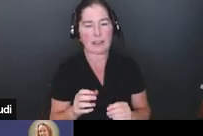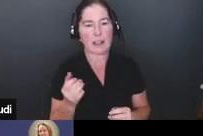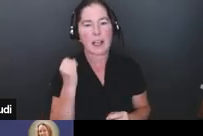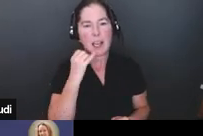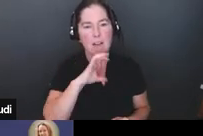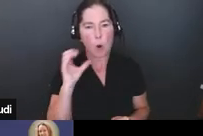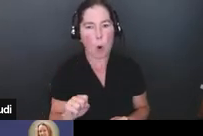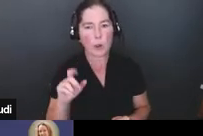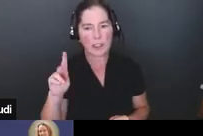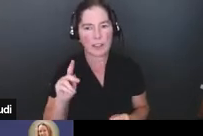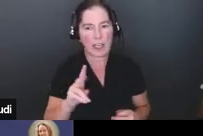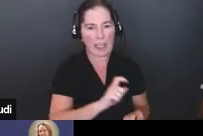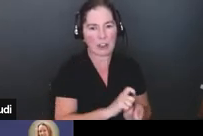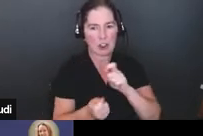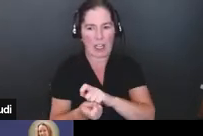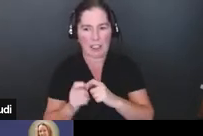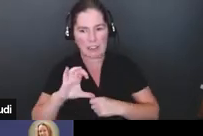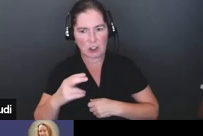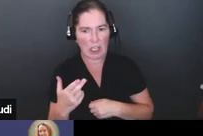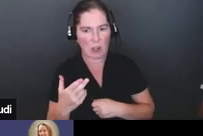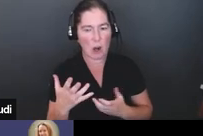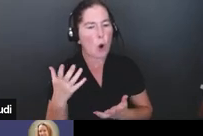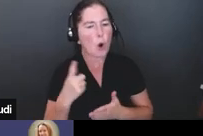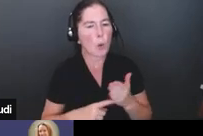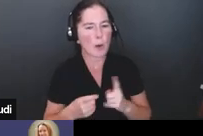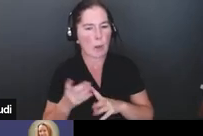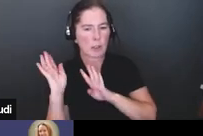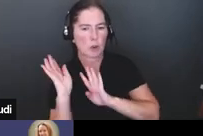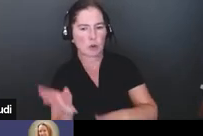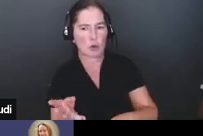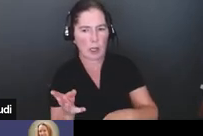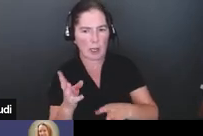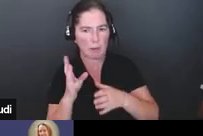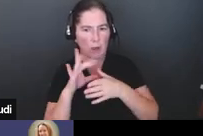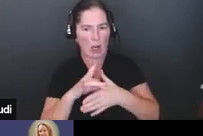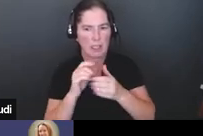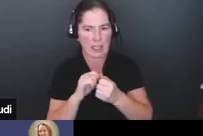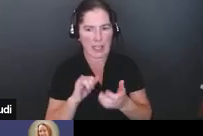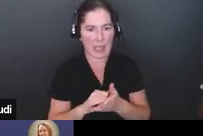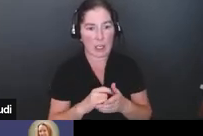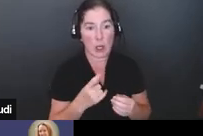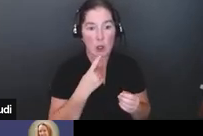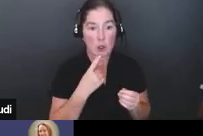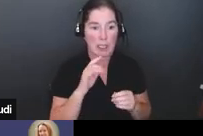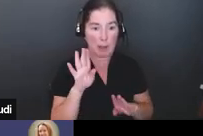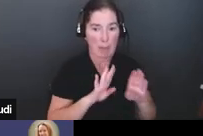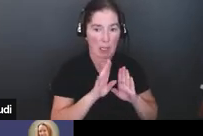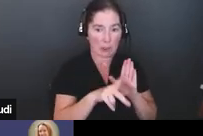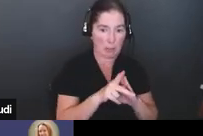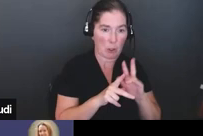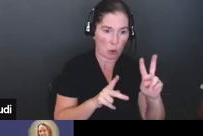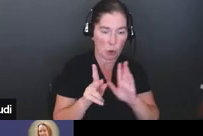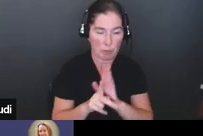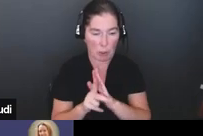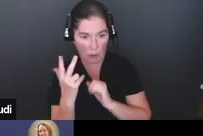or change the channel. Like, what is it that I want to be streaming for content in that channel? Like you have it as biology periods 2 and 3, but I'm also